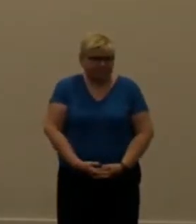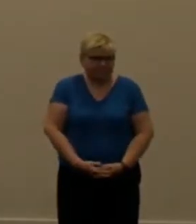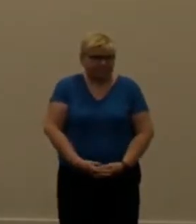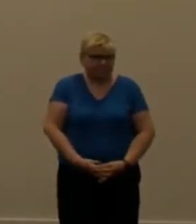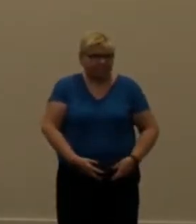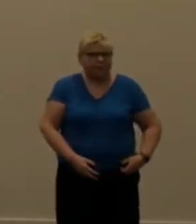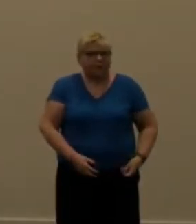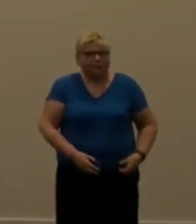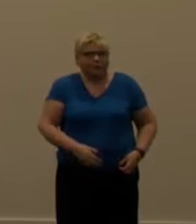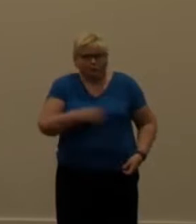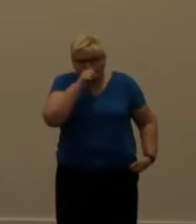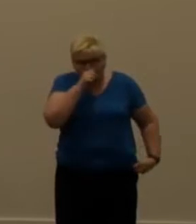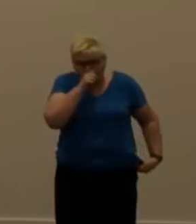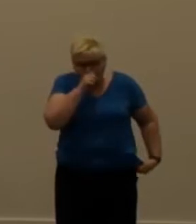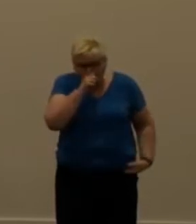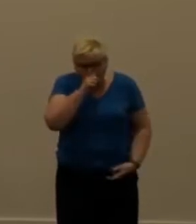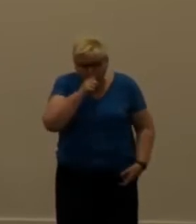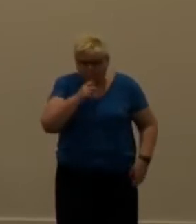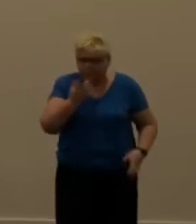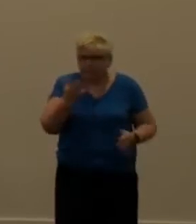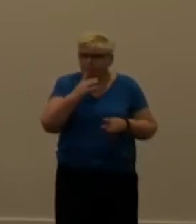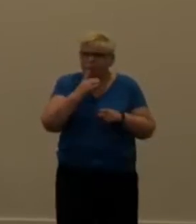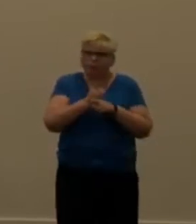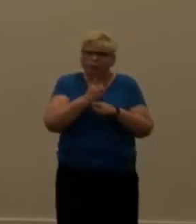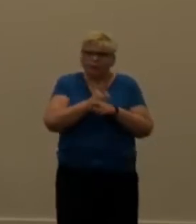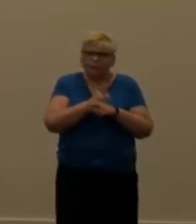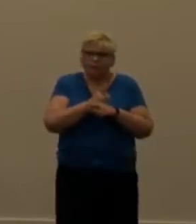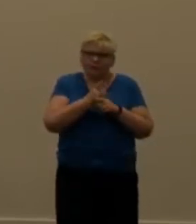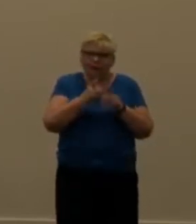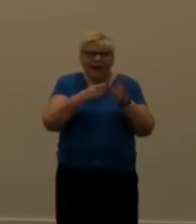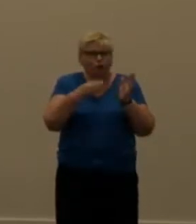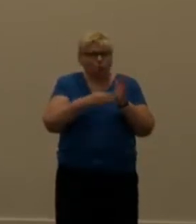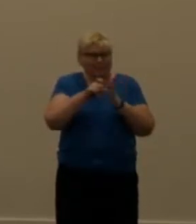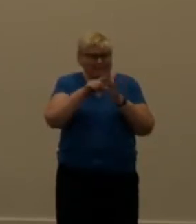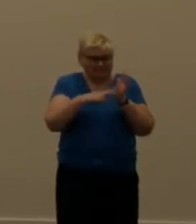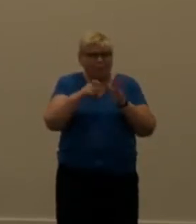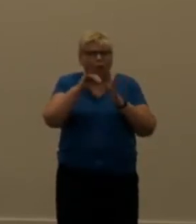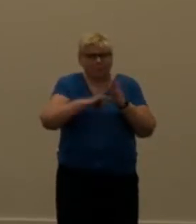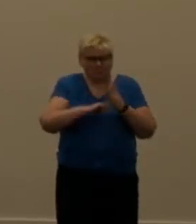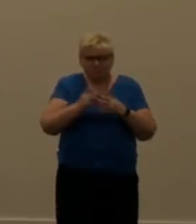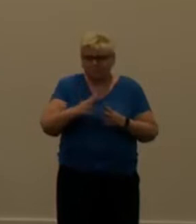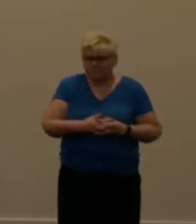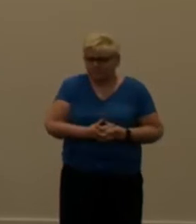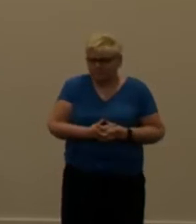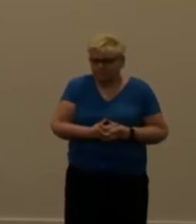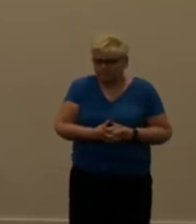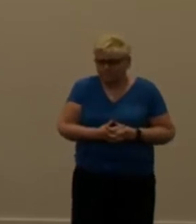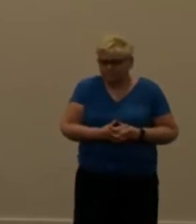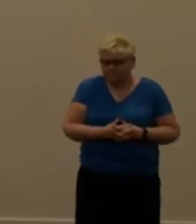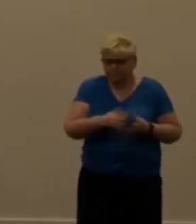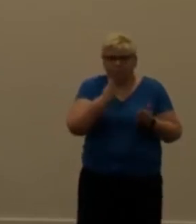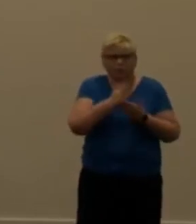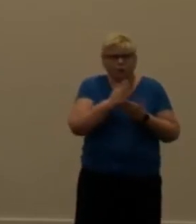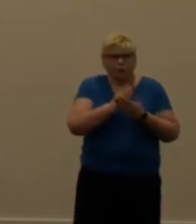So in terms of Azure DevOps, so it's really to definitely